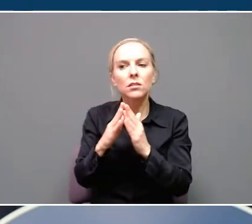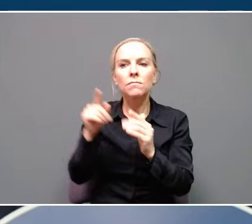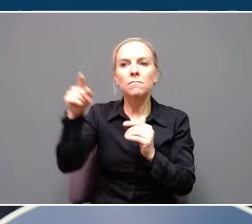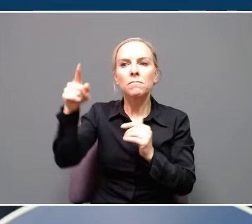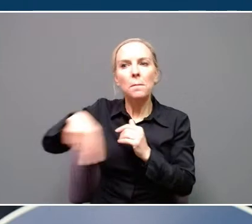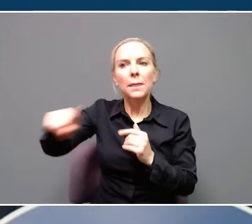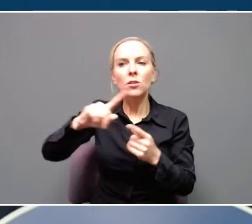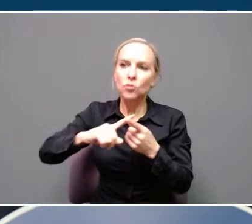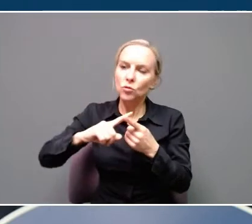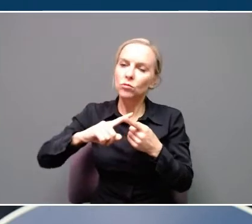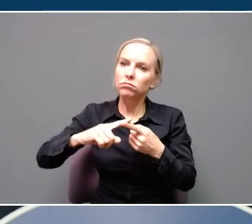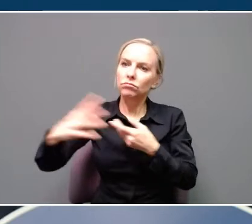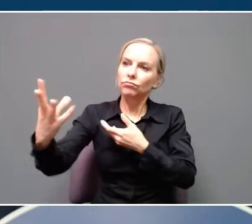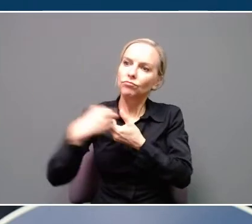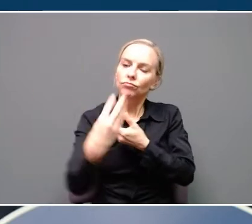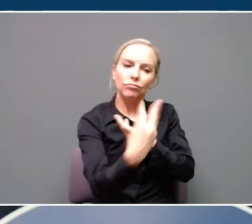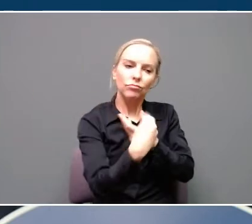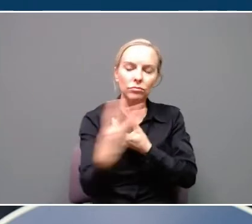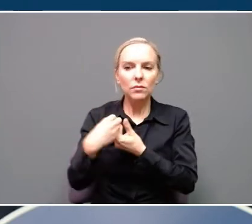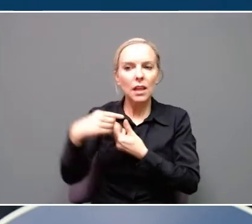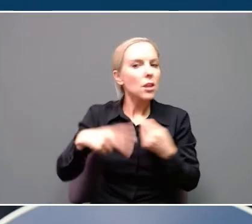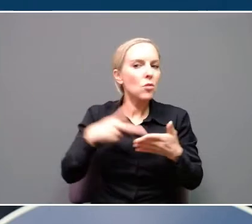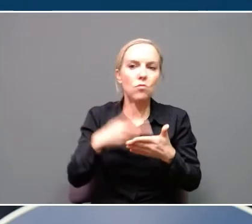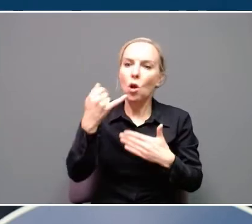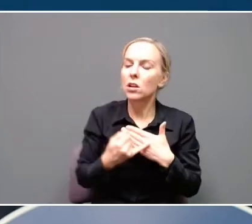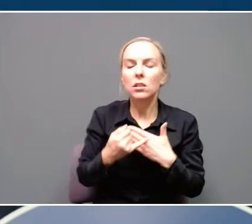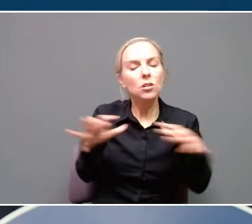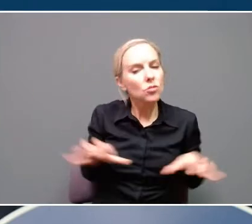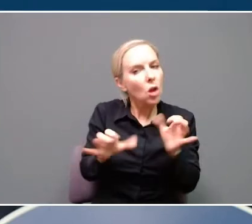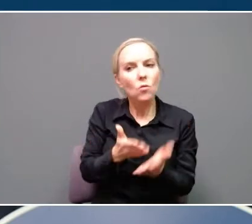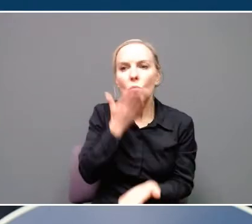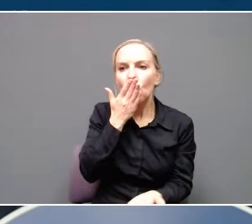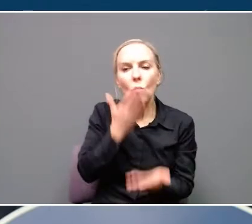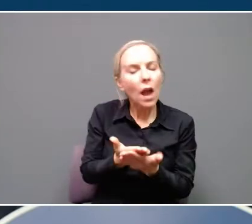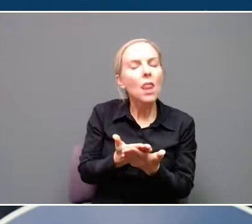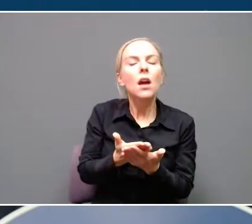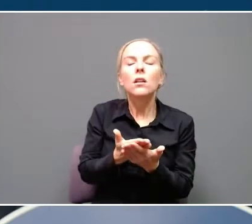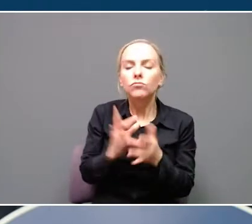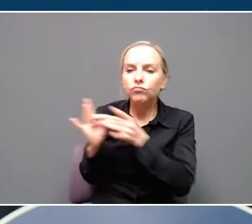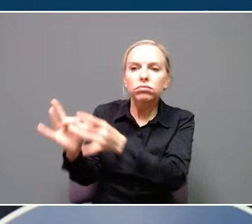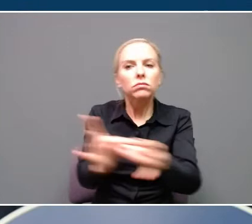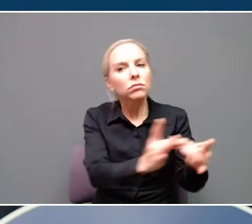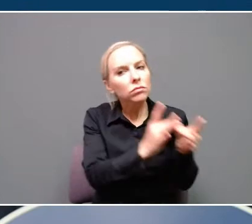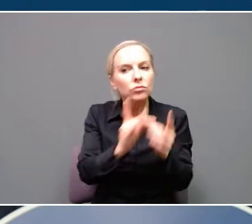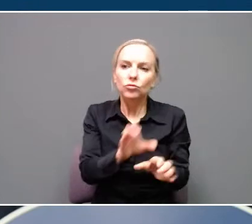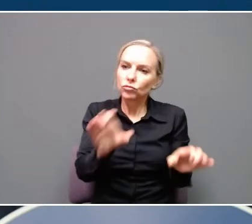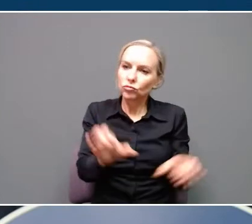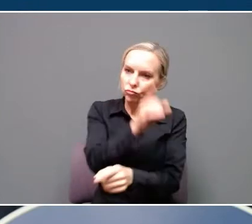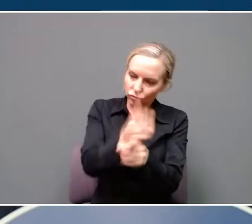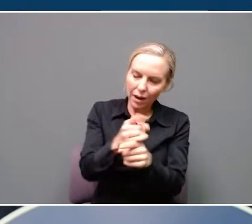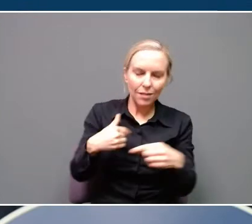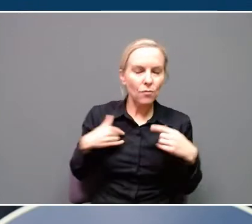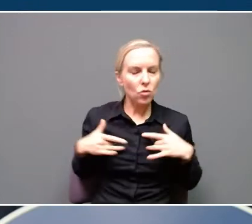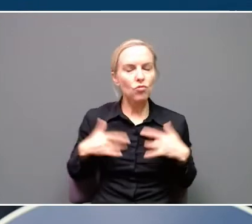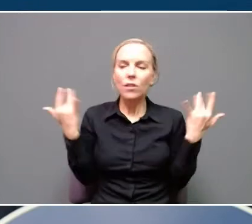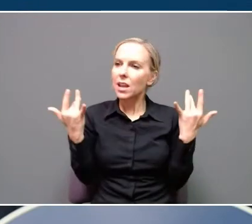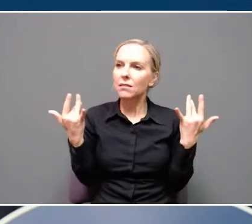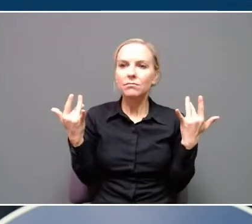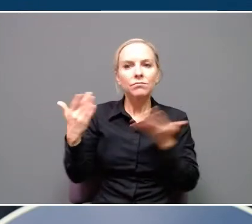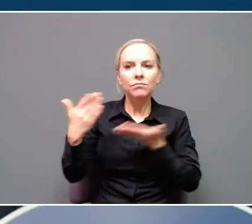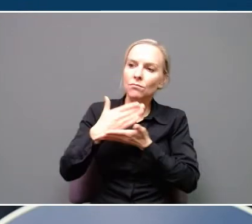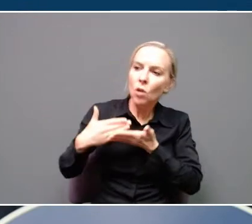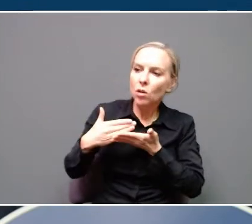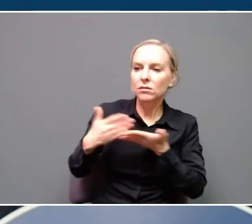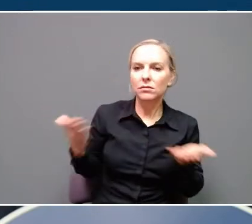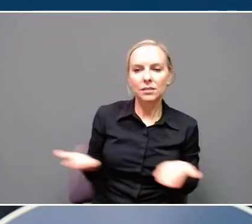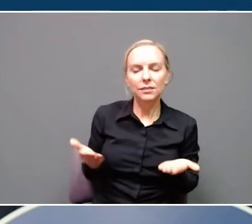is a project really being done well, being done right. Really thrilled to have them a part. We also